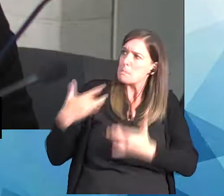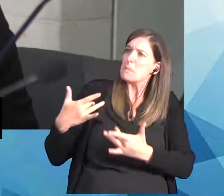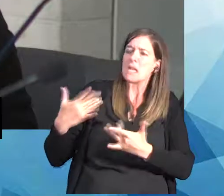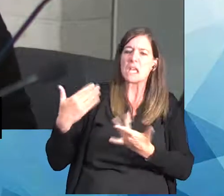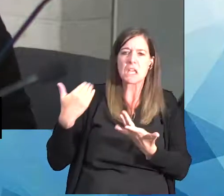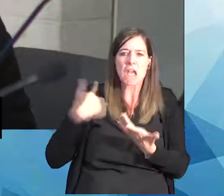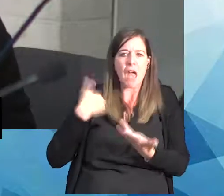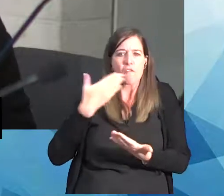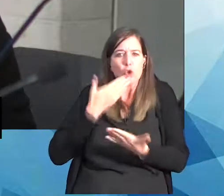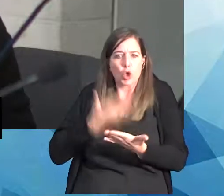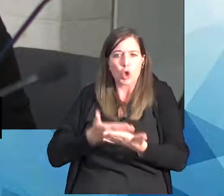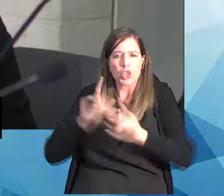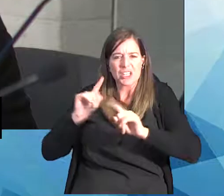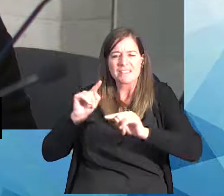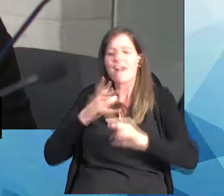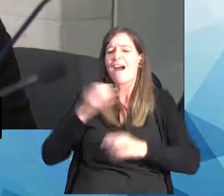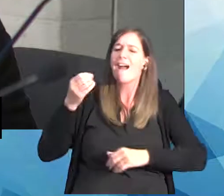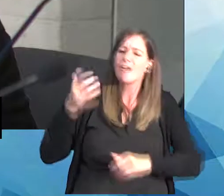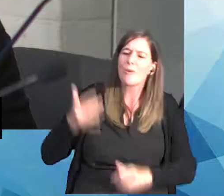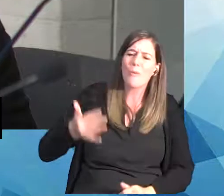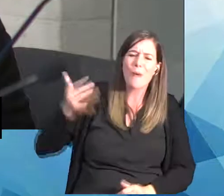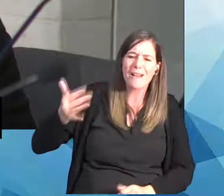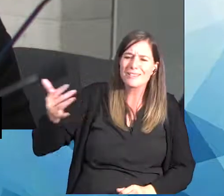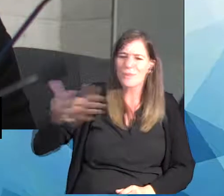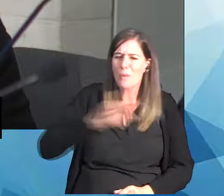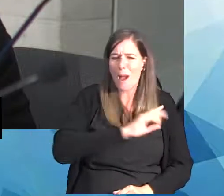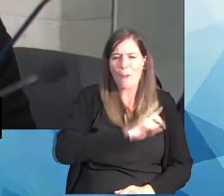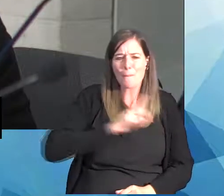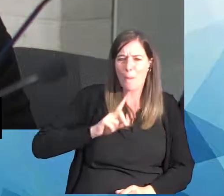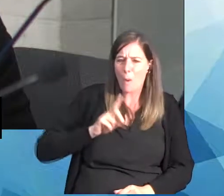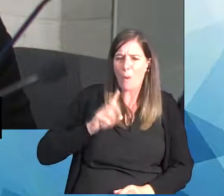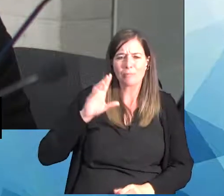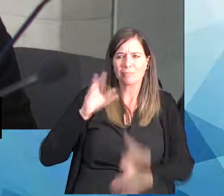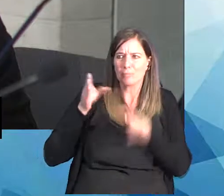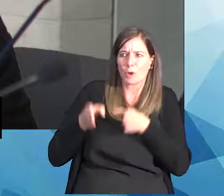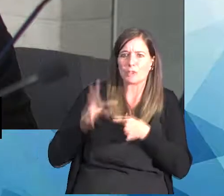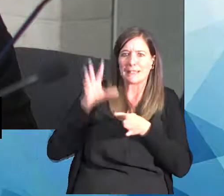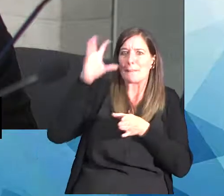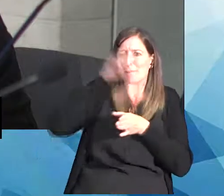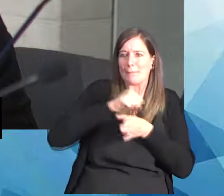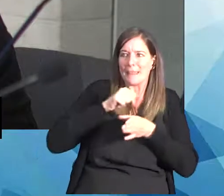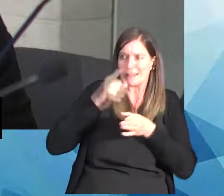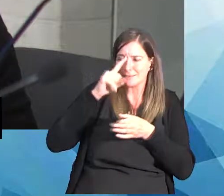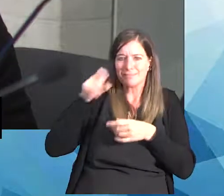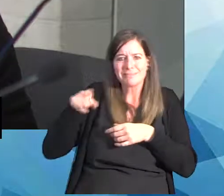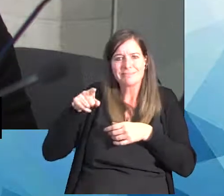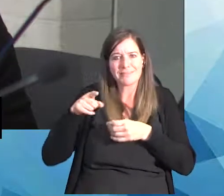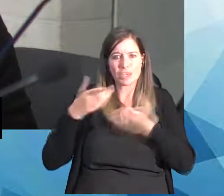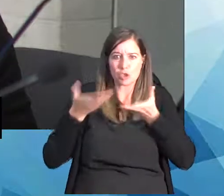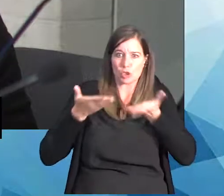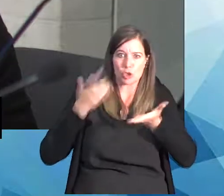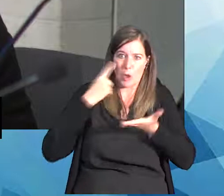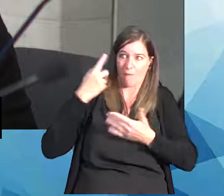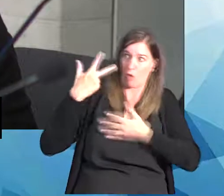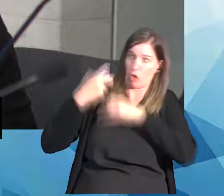2. Over the course of their 3-year term. I mean, that's part of life. But in what I'm